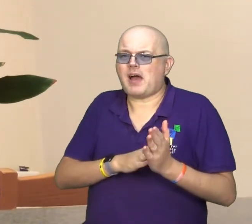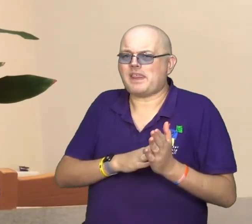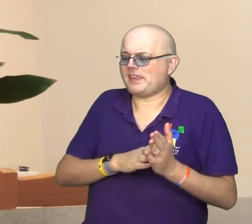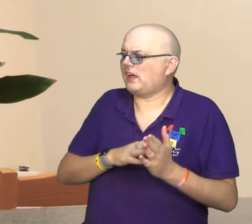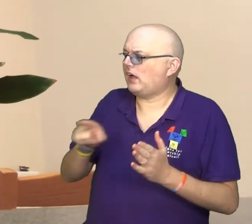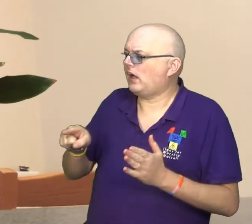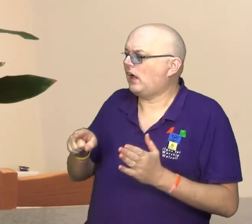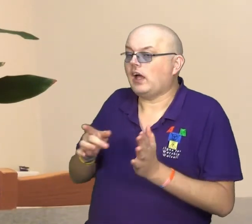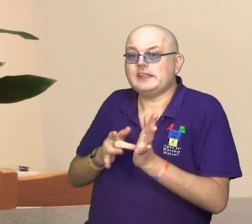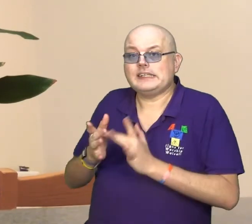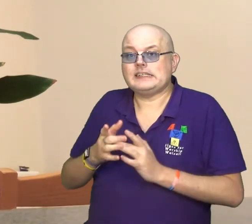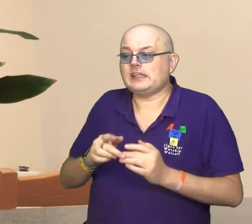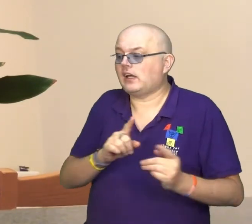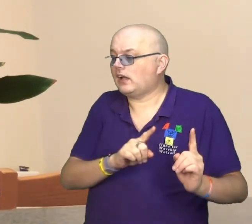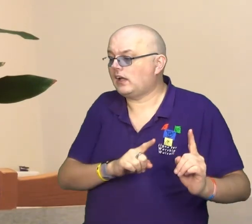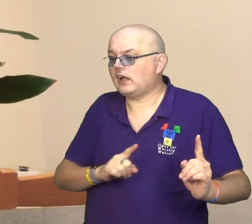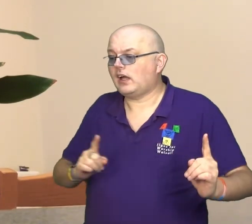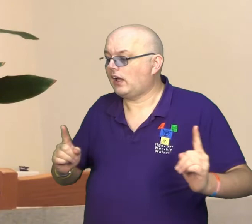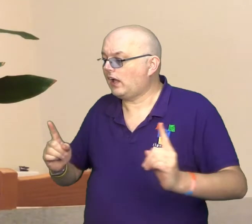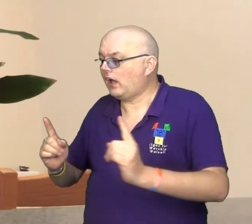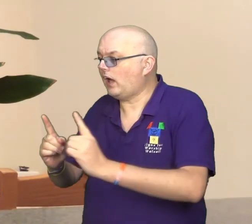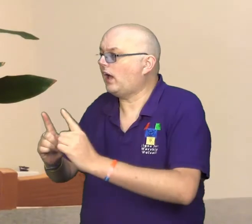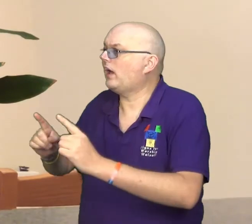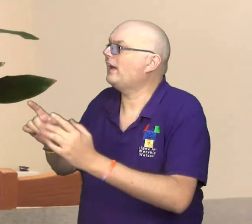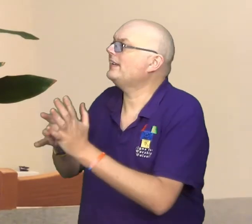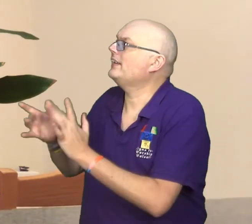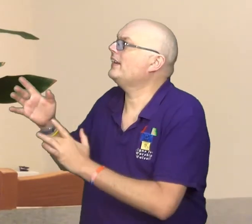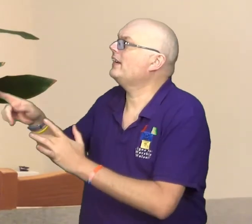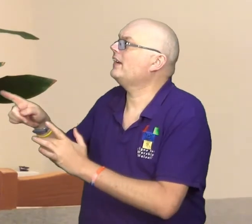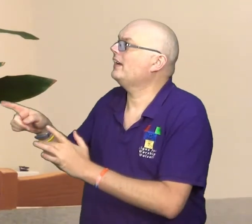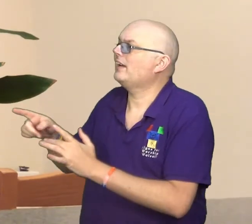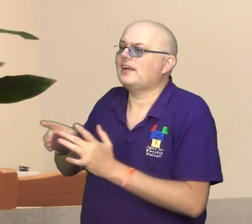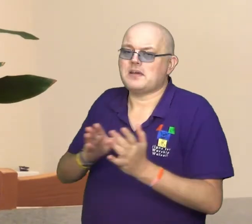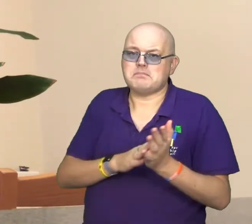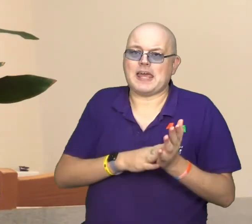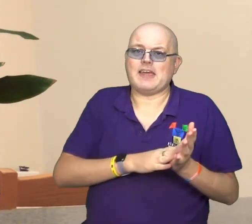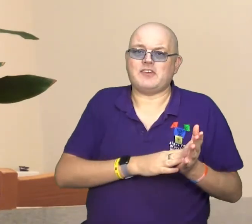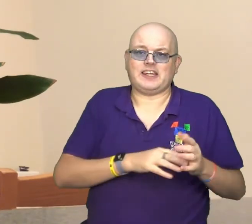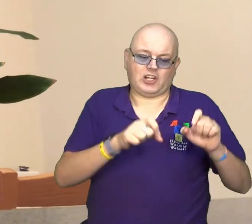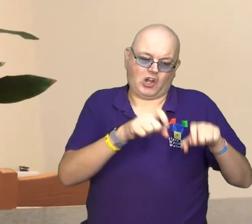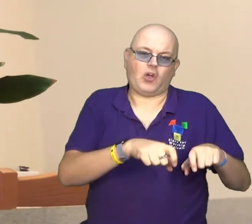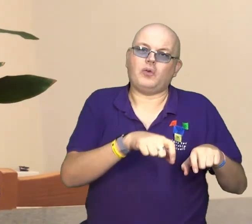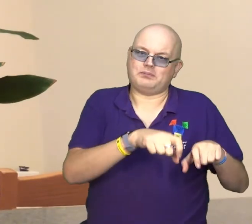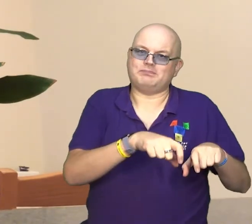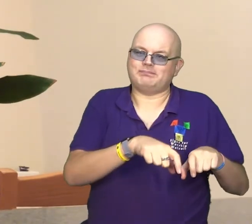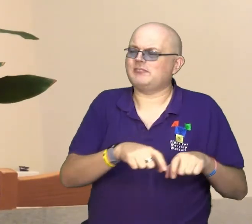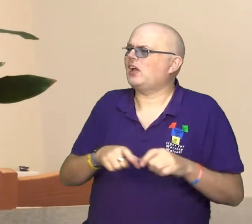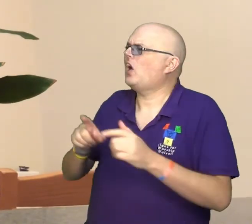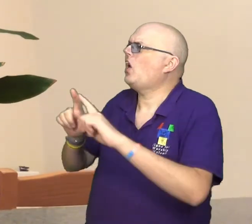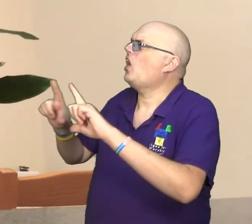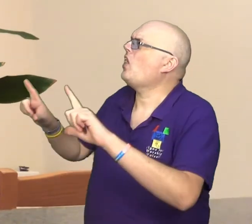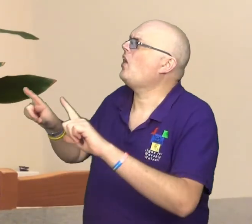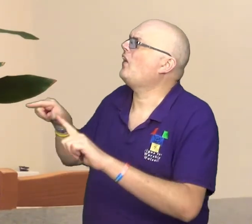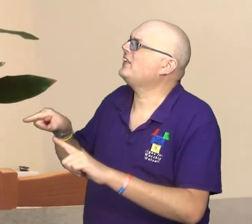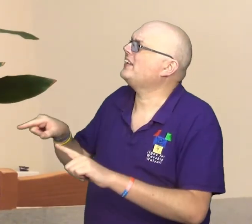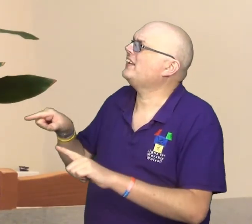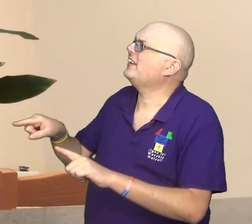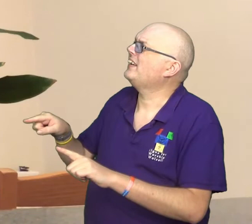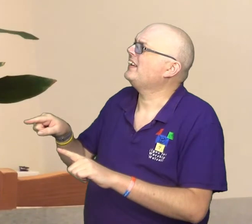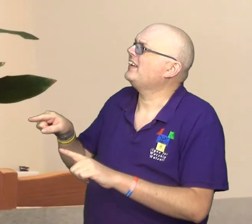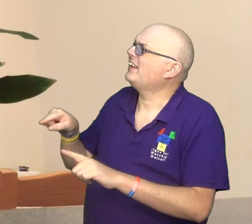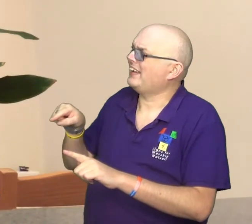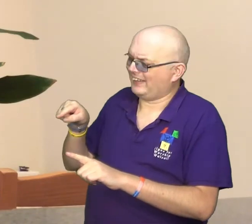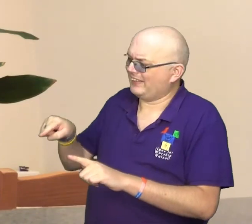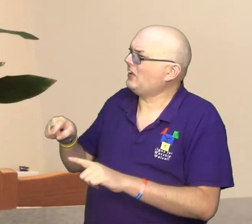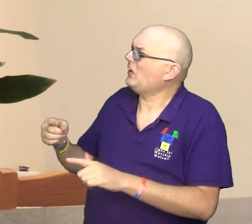Martha heard that Jesus was coming, she went out to meet him, but Mary stayed at home. "Lord," Martha said